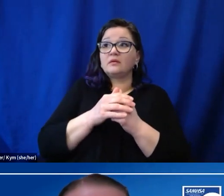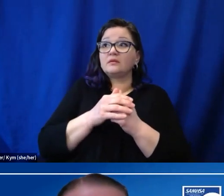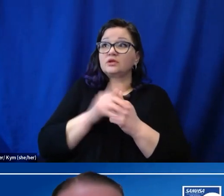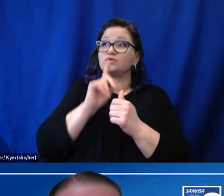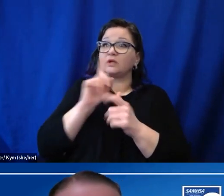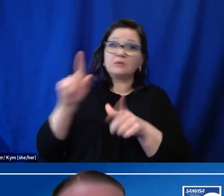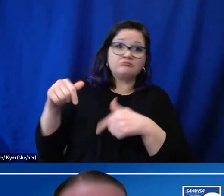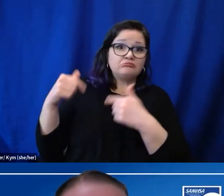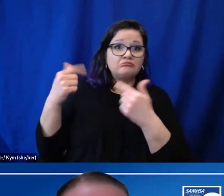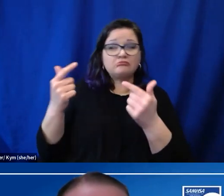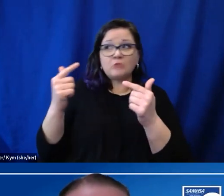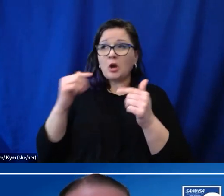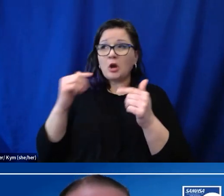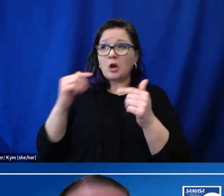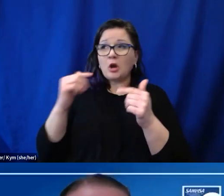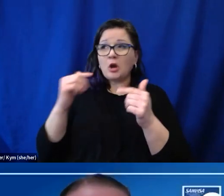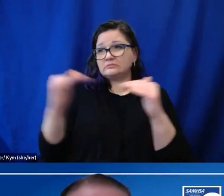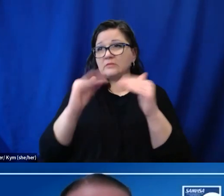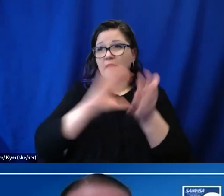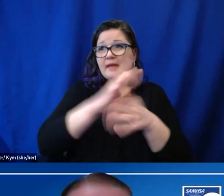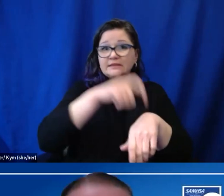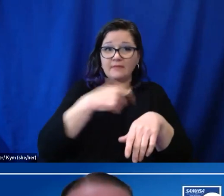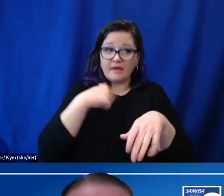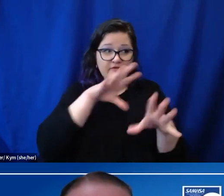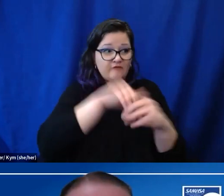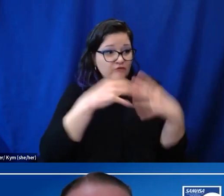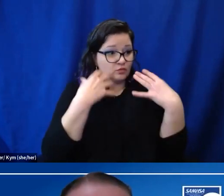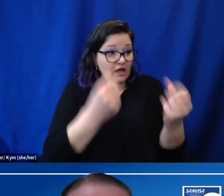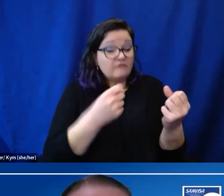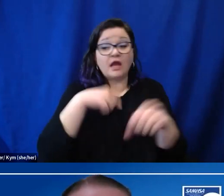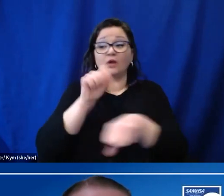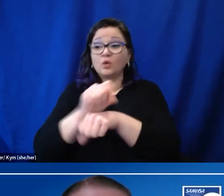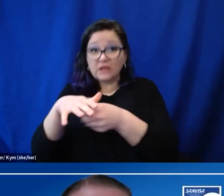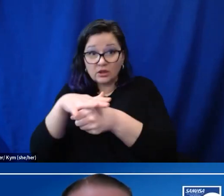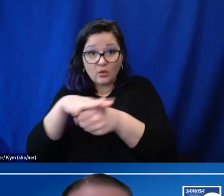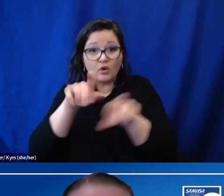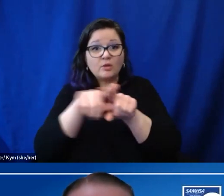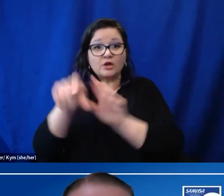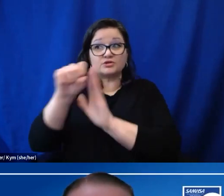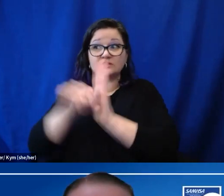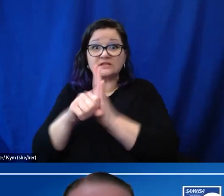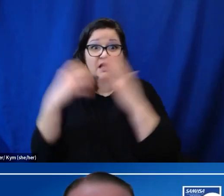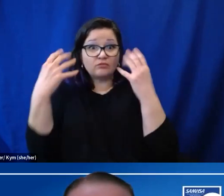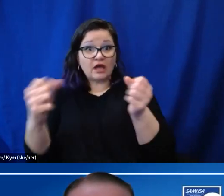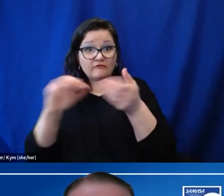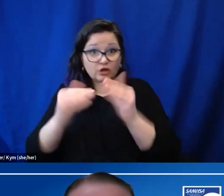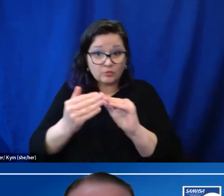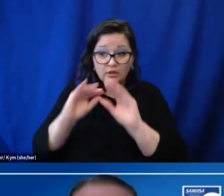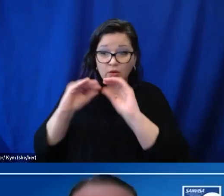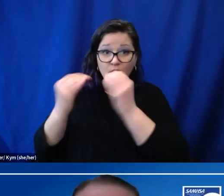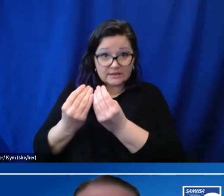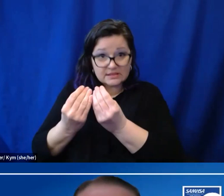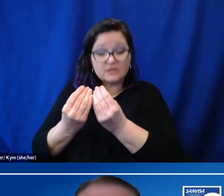as I've been in recovery. I've worked not only in local and state recovery community organizations,